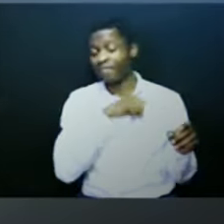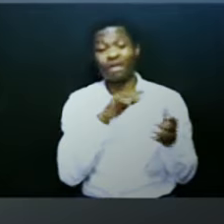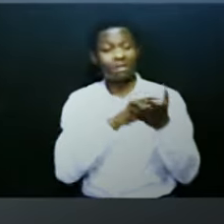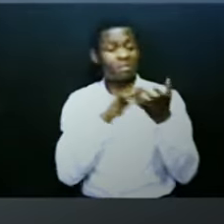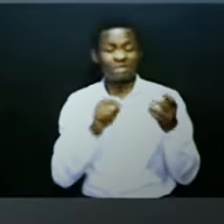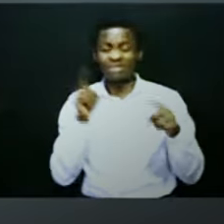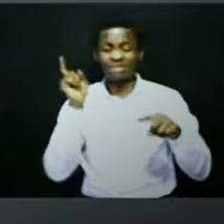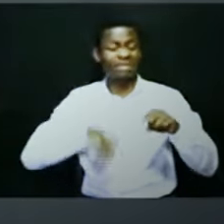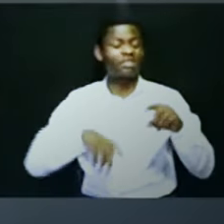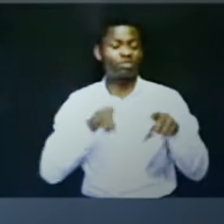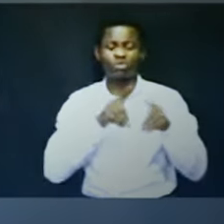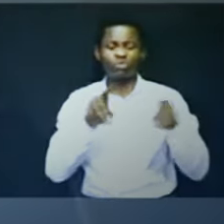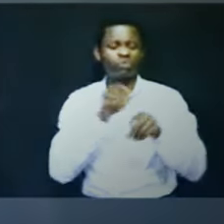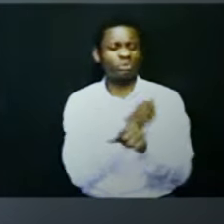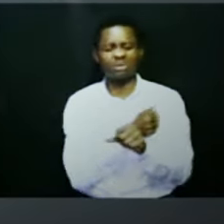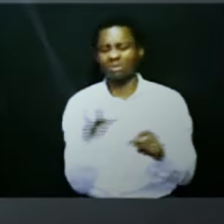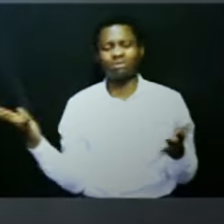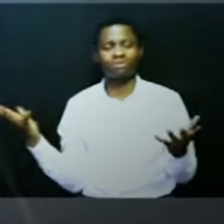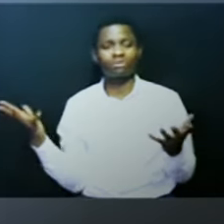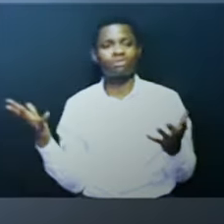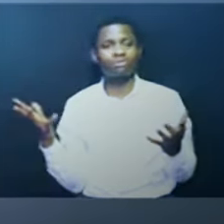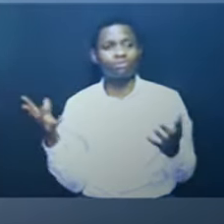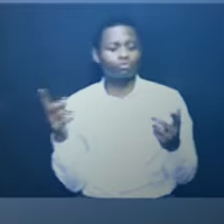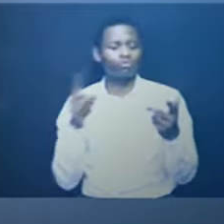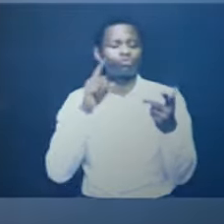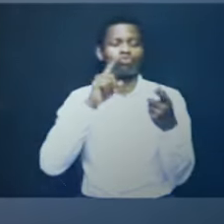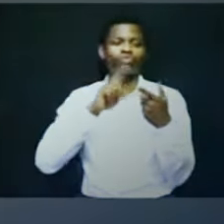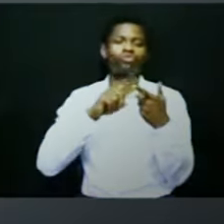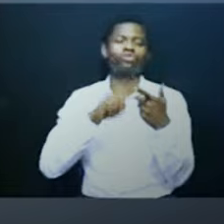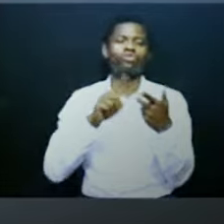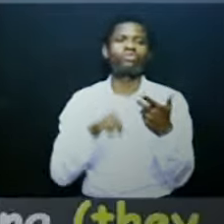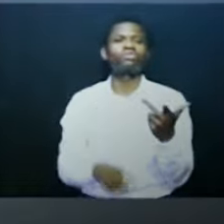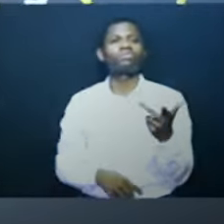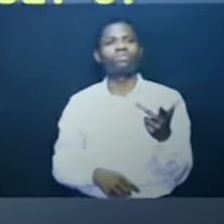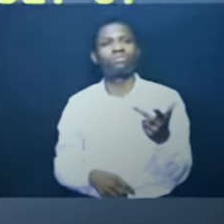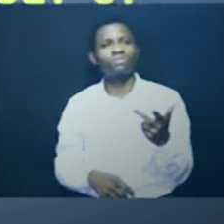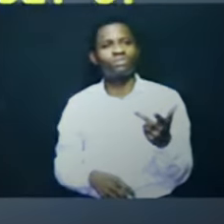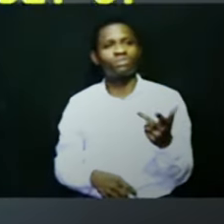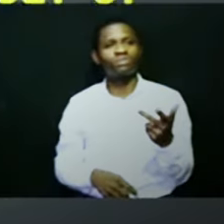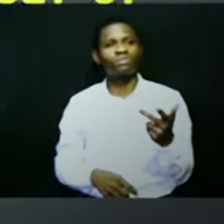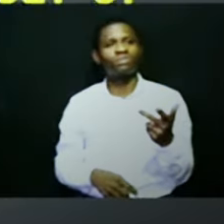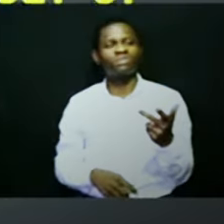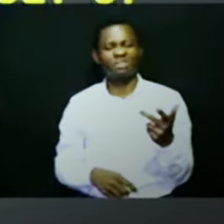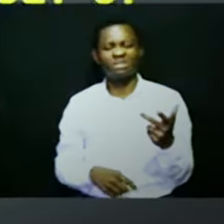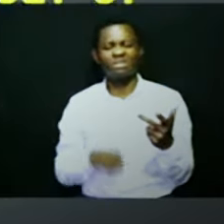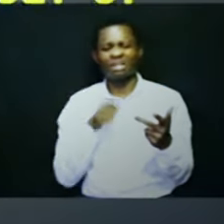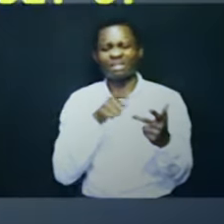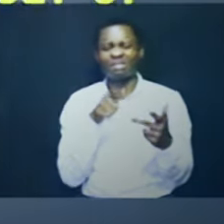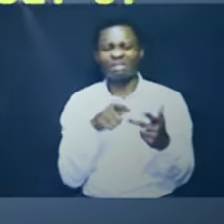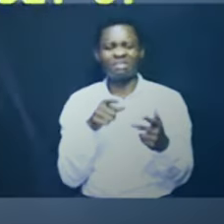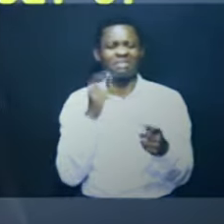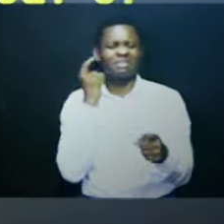anything. Number two, superstition is beggarly.